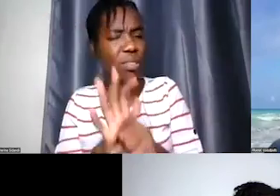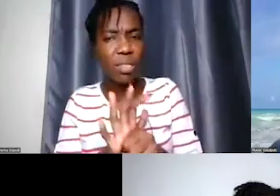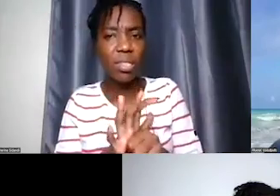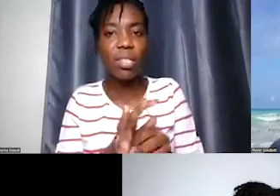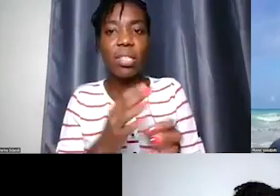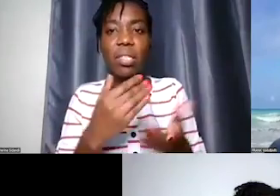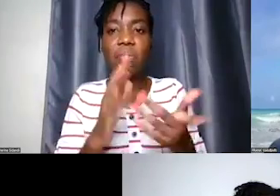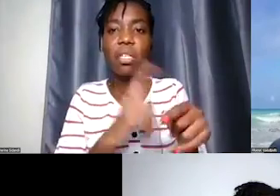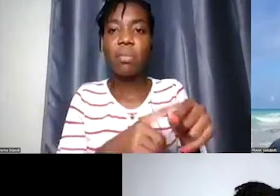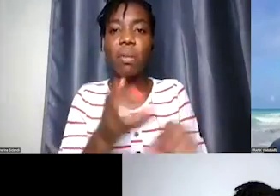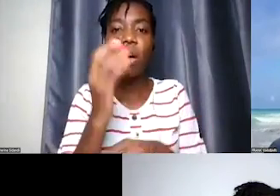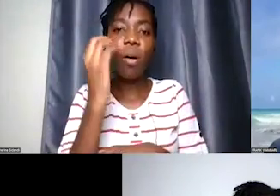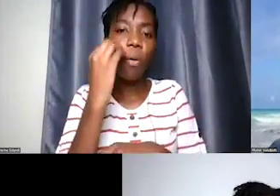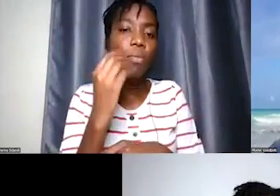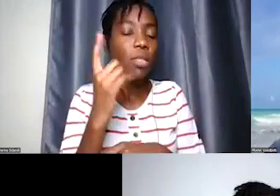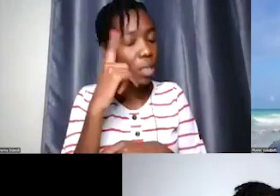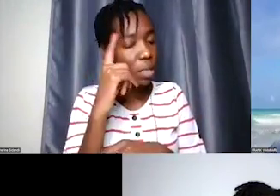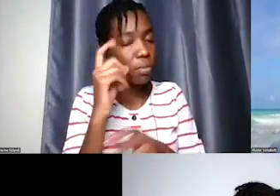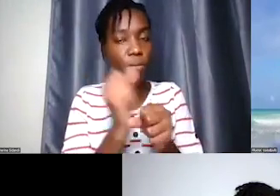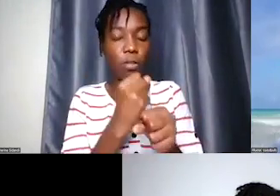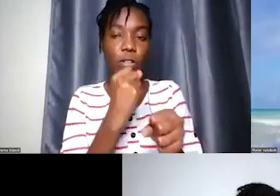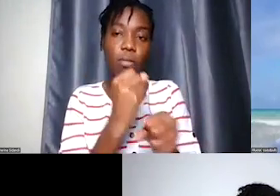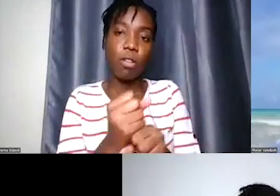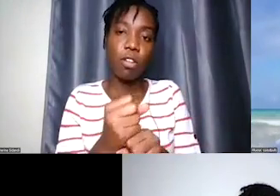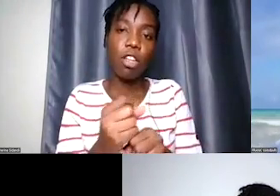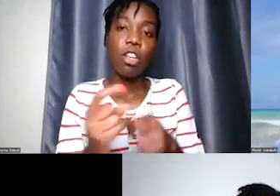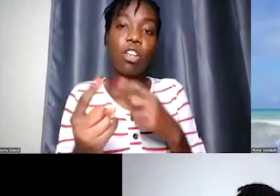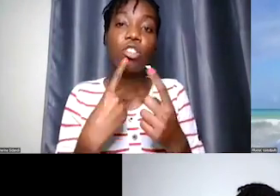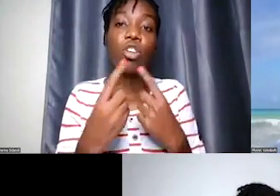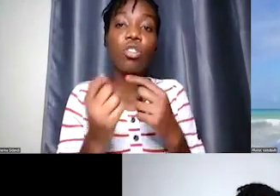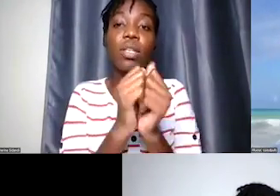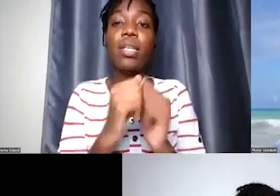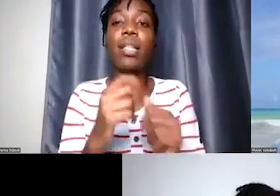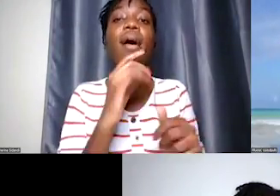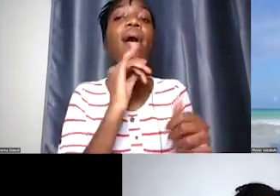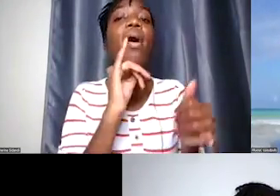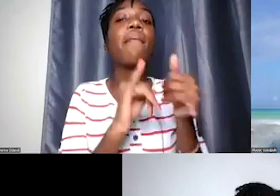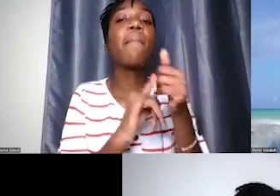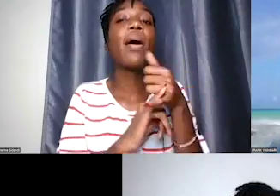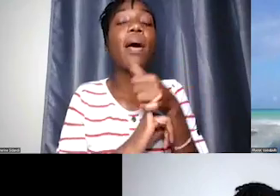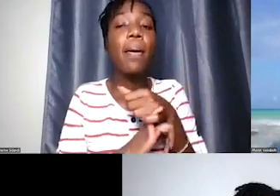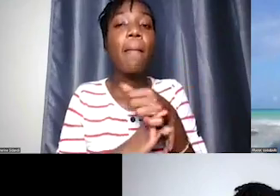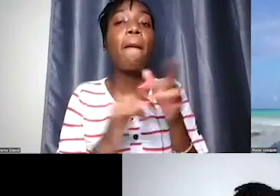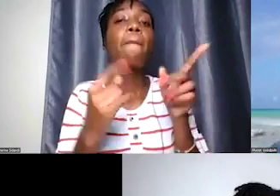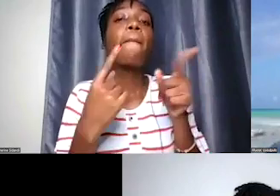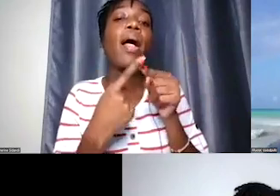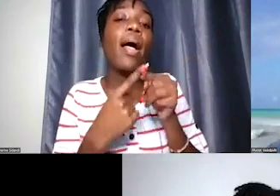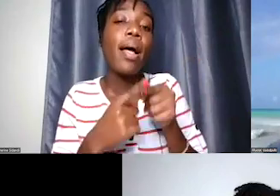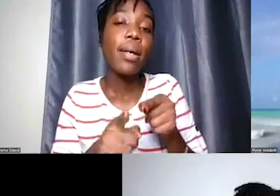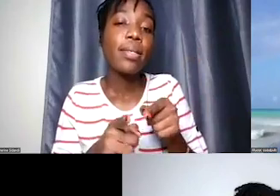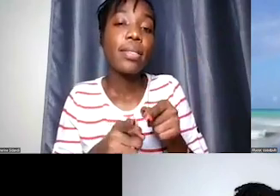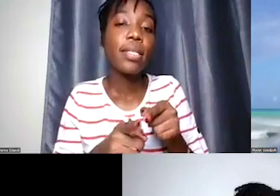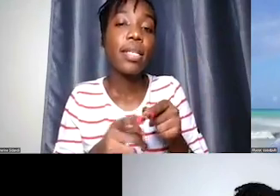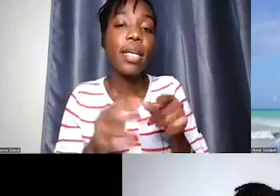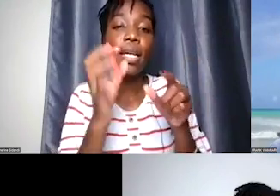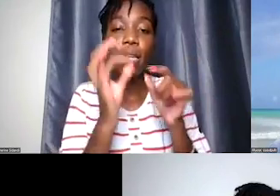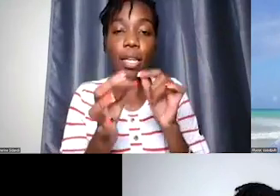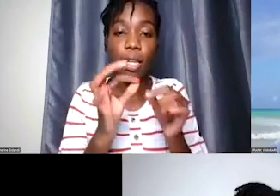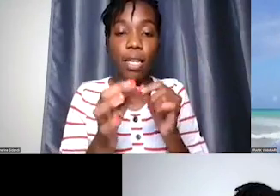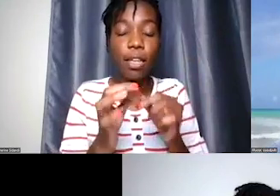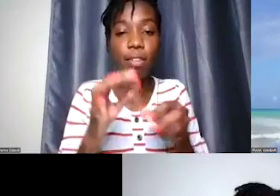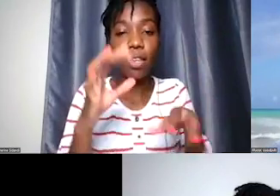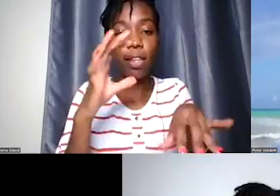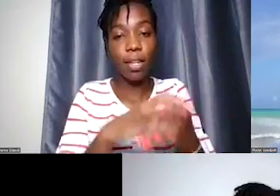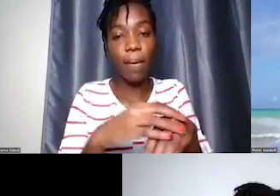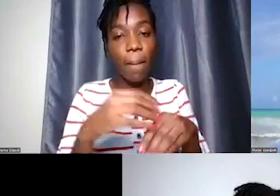sleep. The only person she can talk to is with the husband. But even if she gets some advice from the